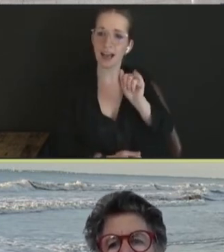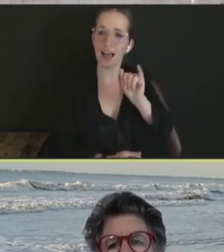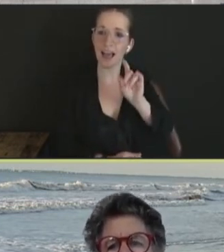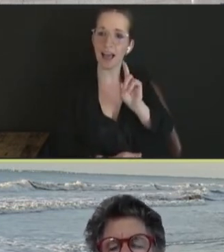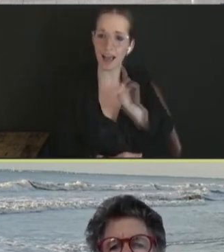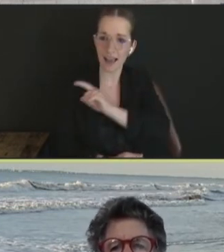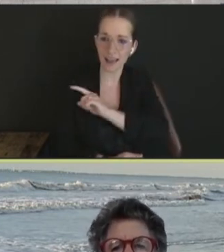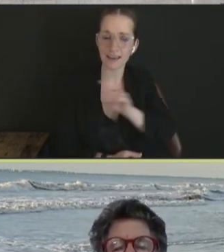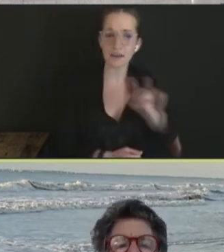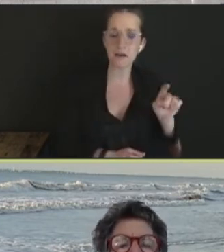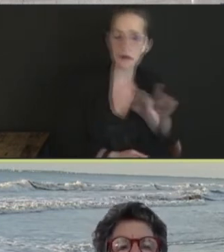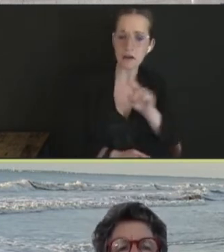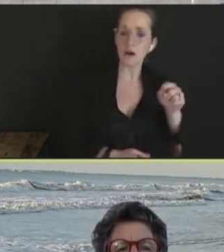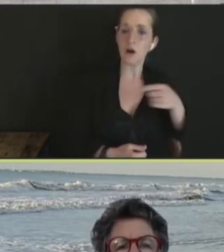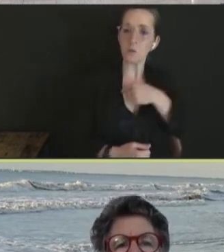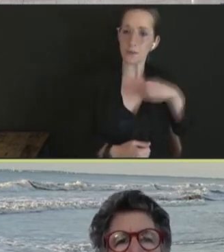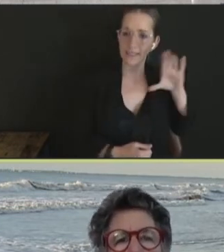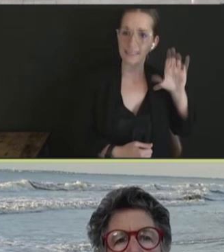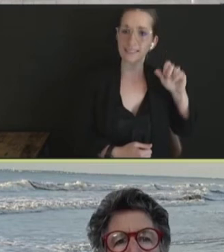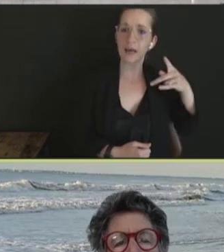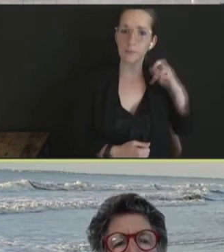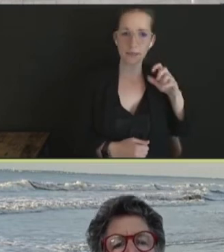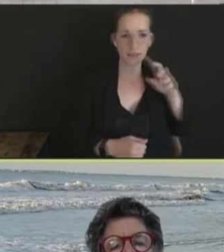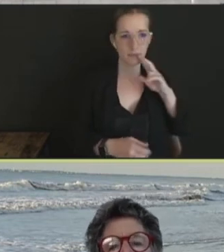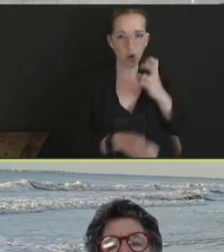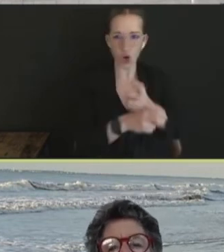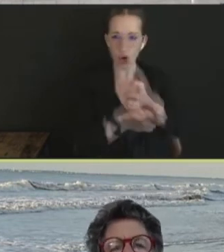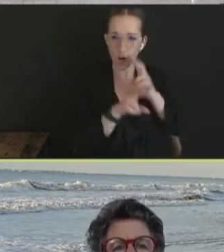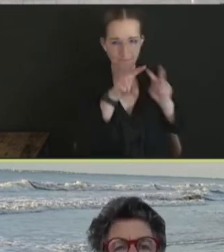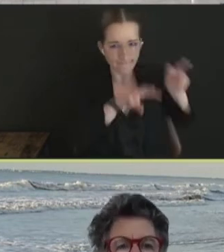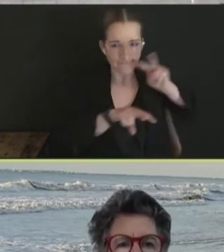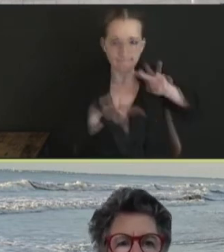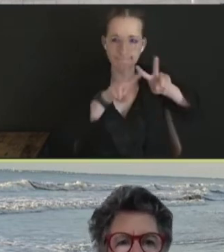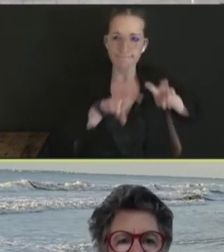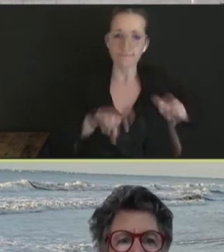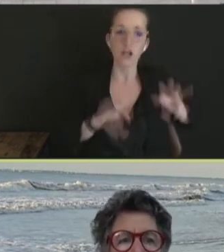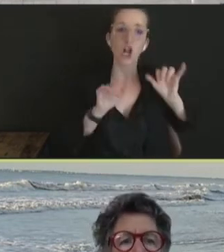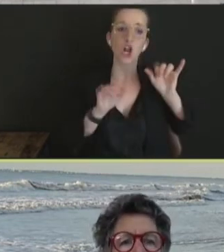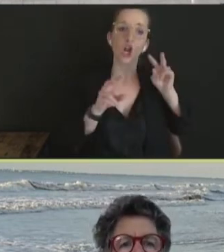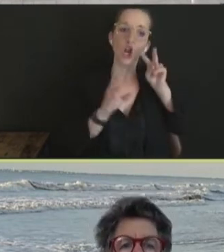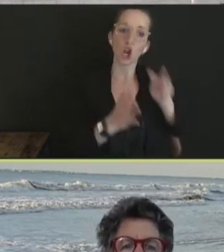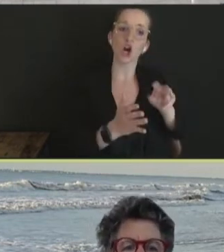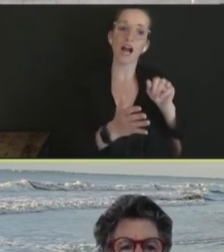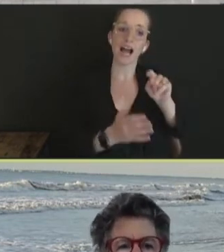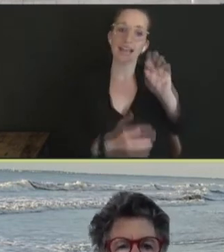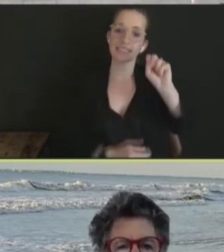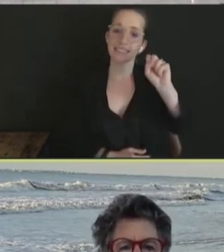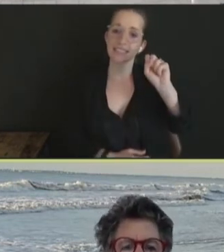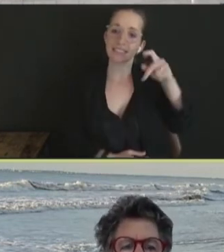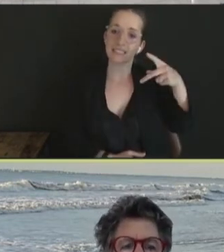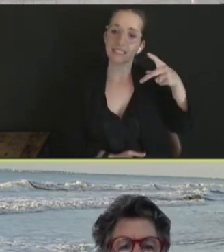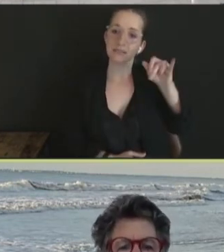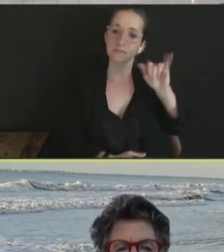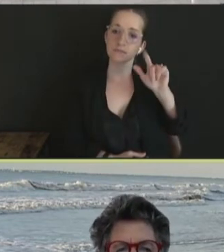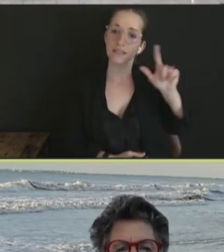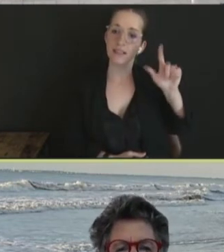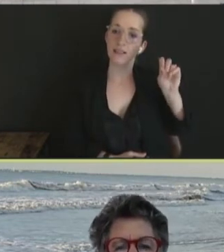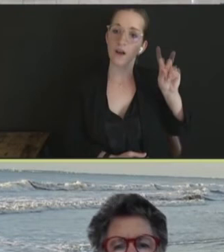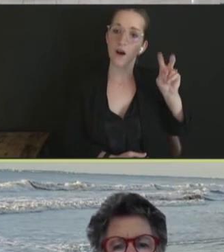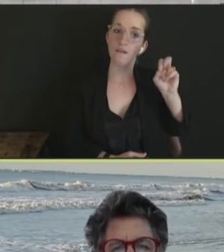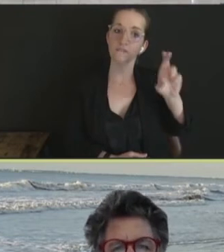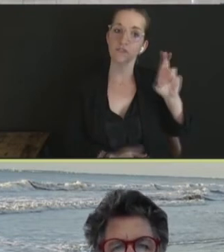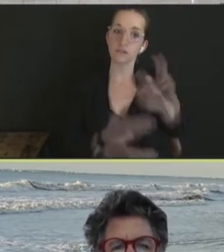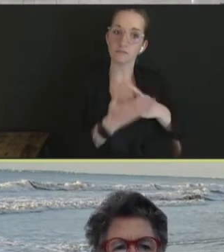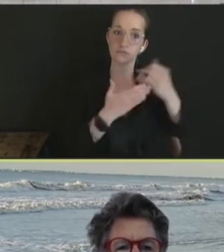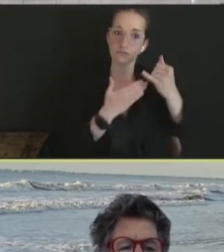we've been taking a really hard look and looking at the Spillover Project. And the Spillover Project is a project at UC